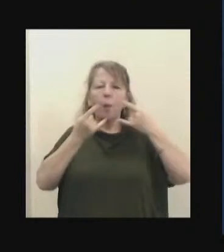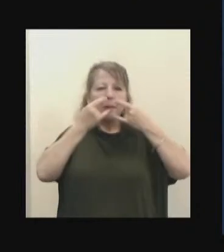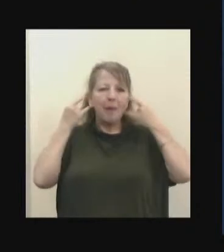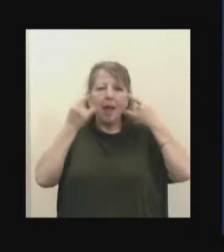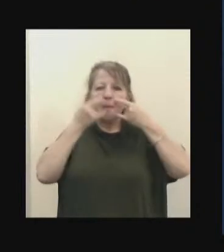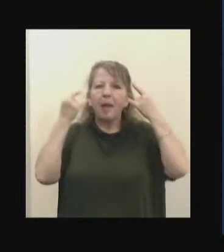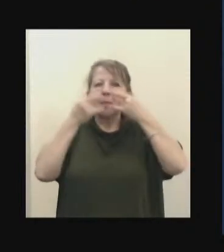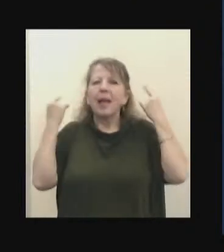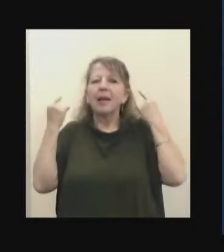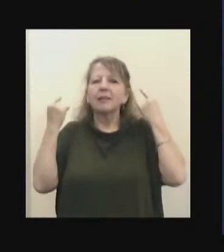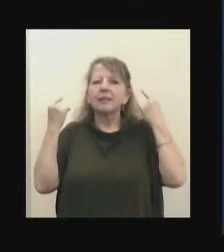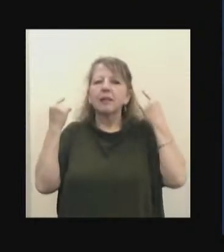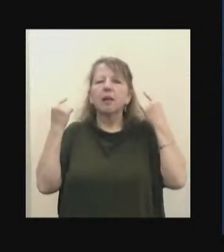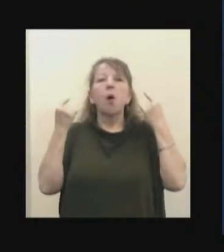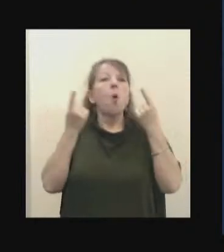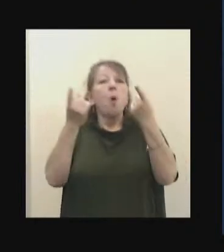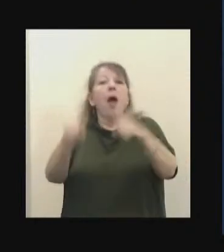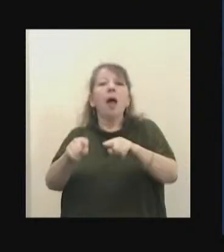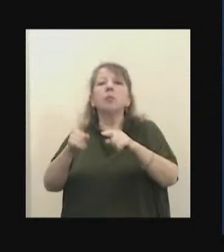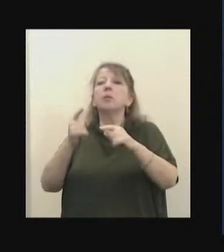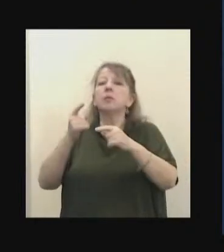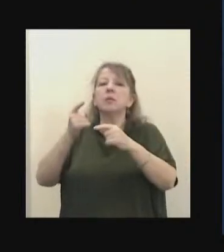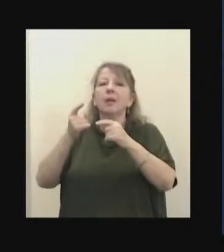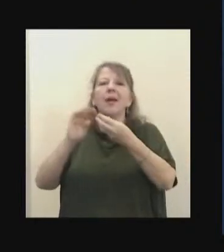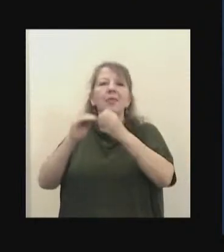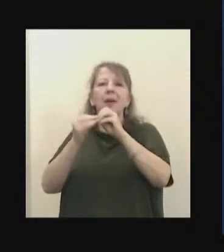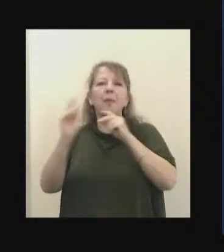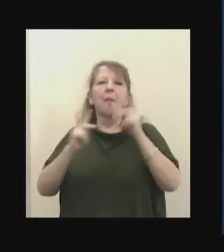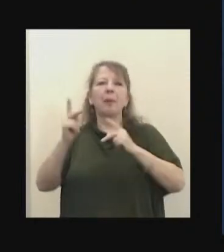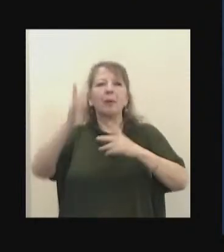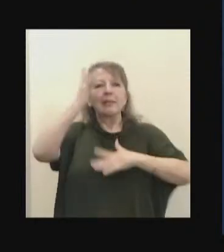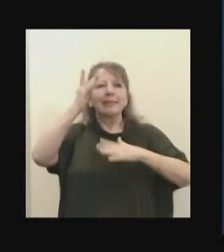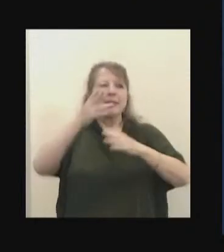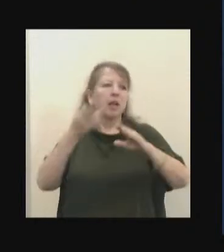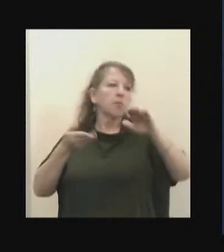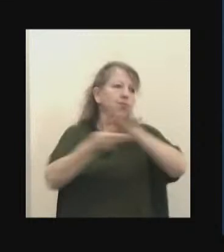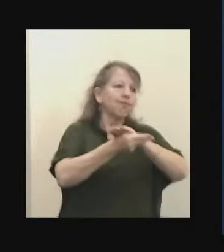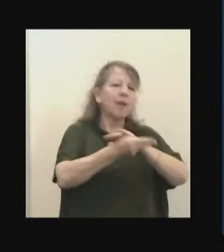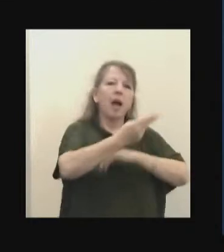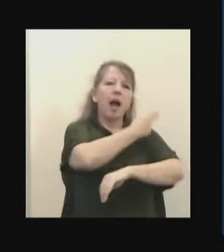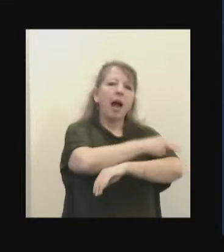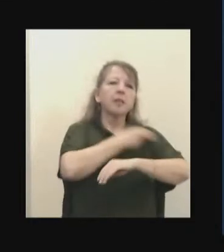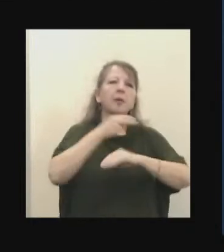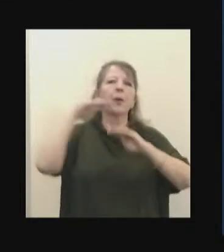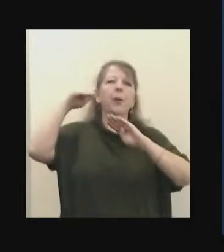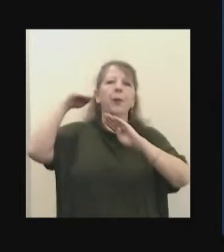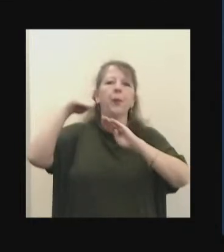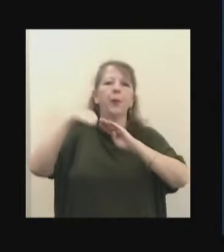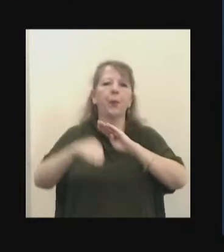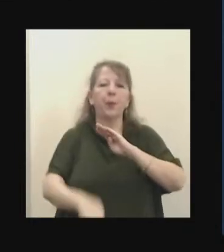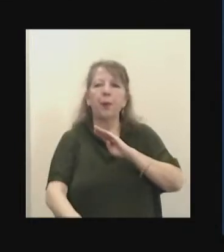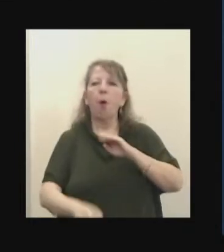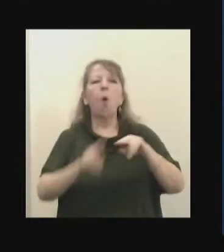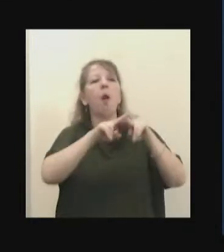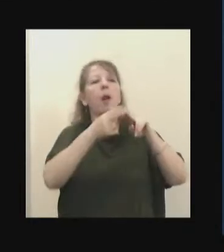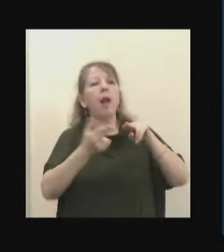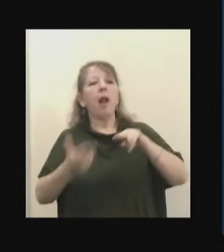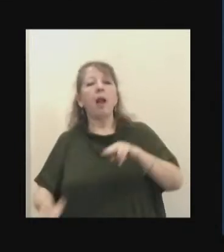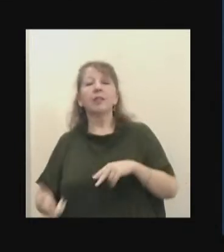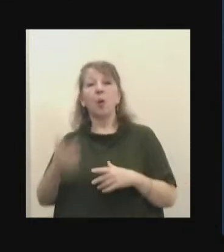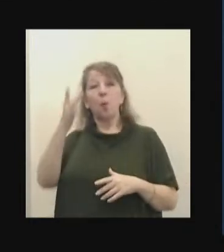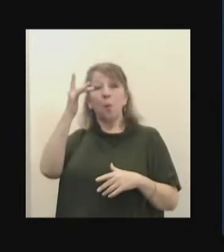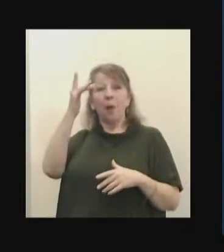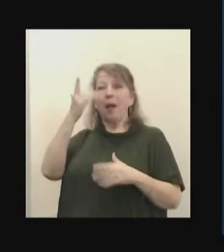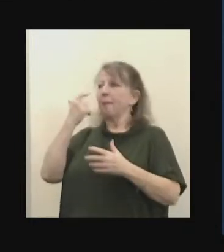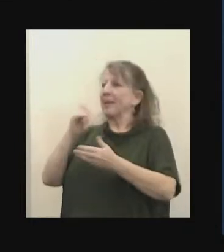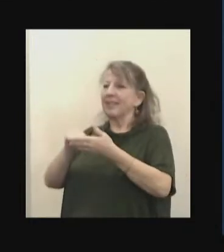a significant decrease in our hospital census from COVID-19, and that'll be due to a significant decrease